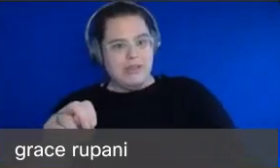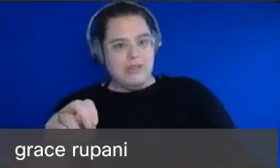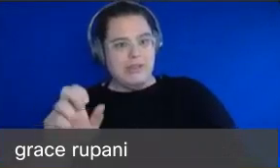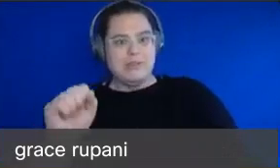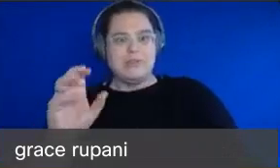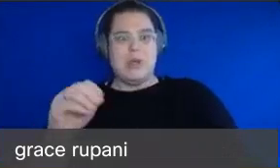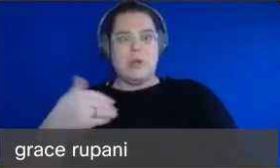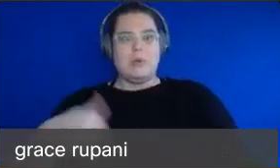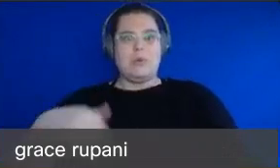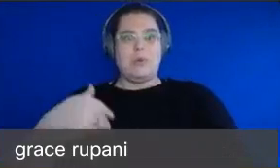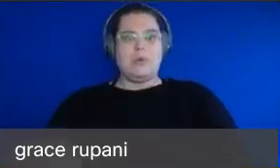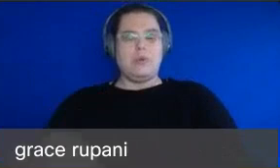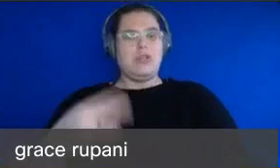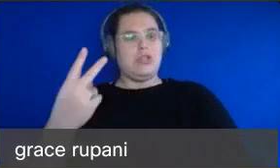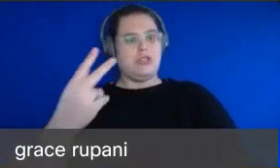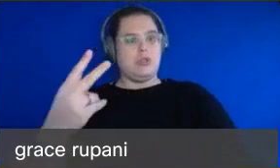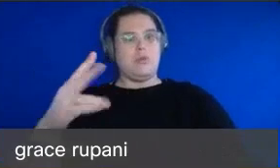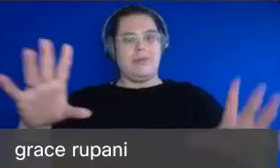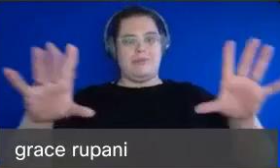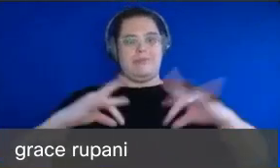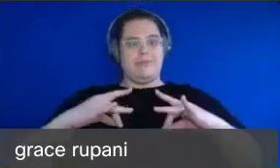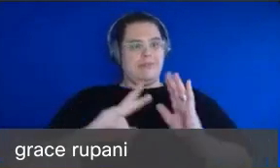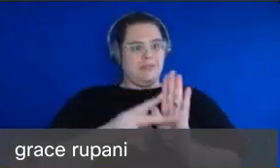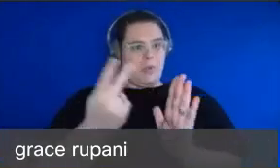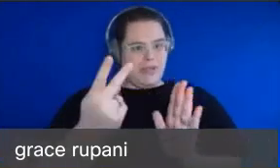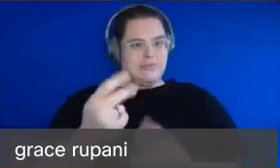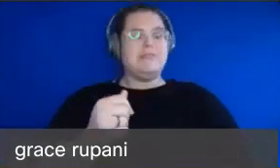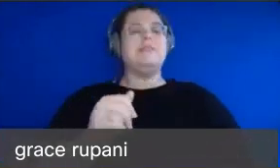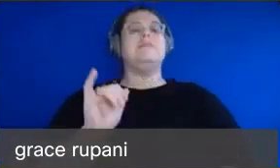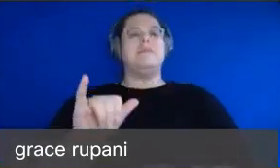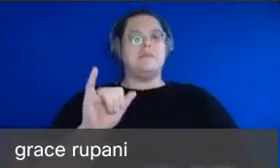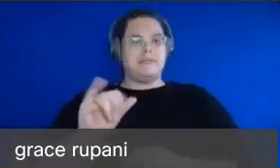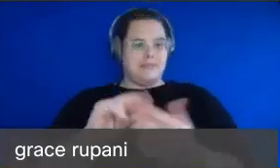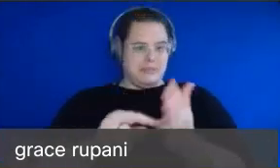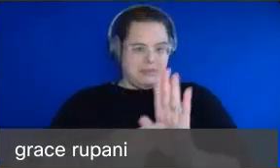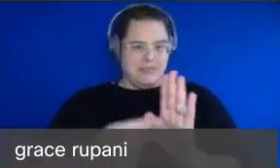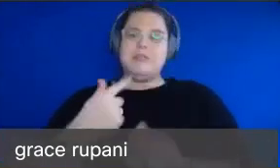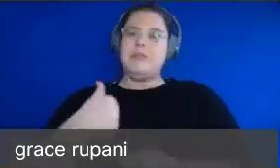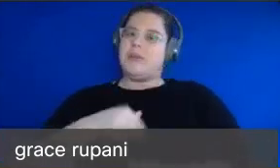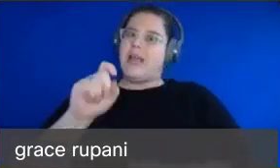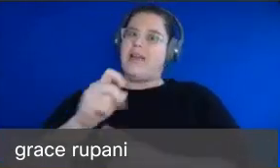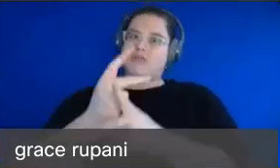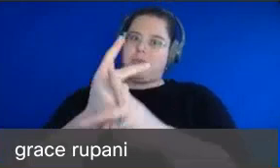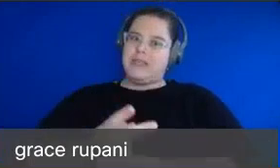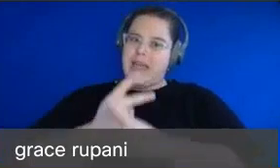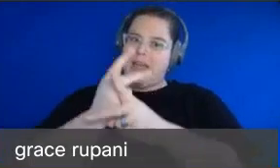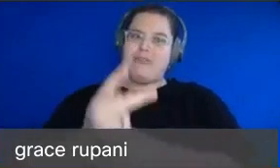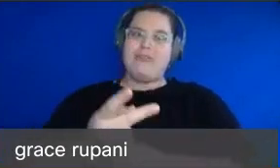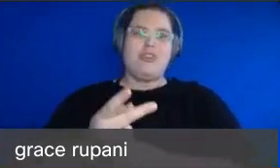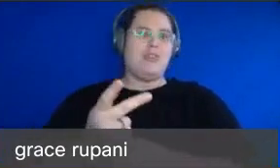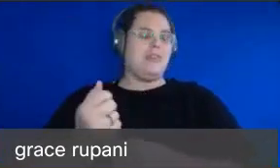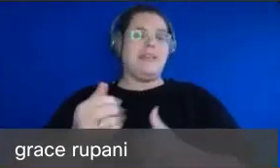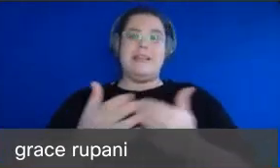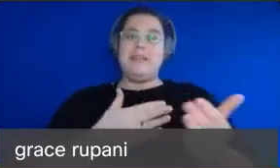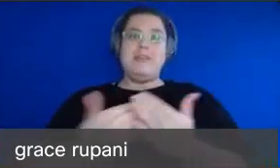to is how essential it is that we all continue to be vigilant, even if someone has had